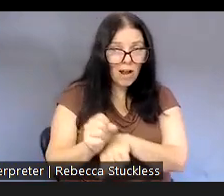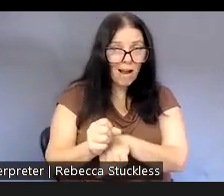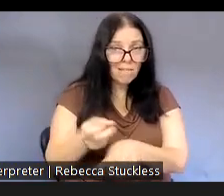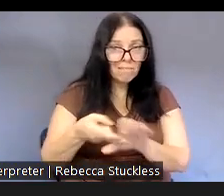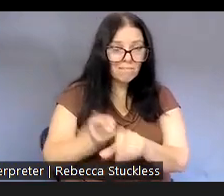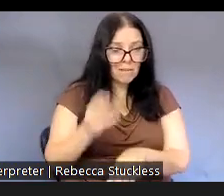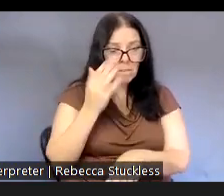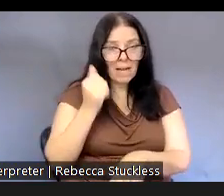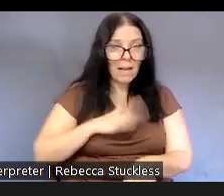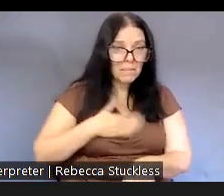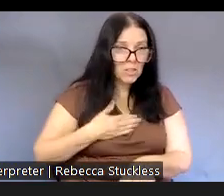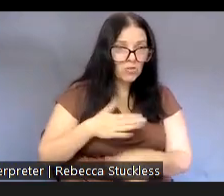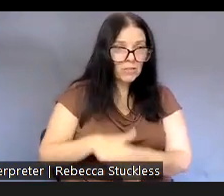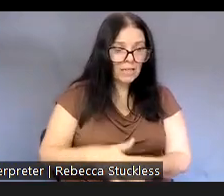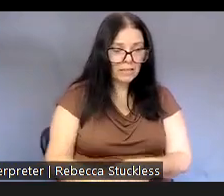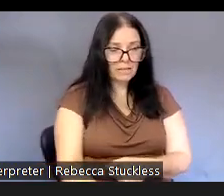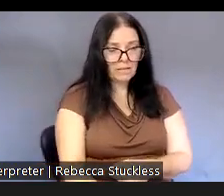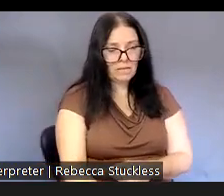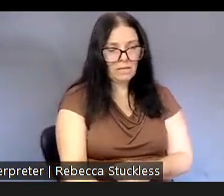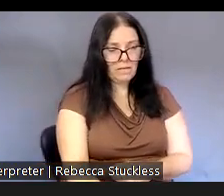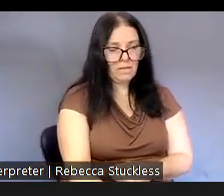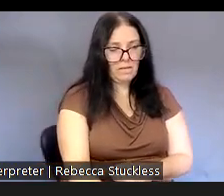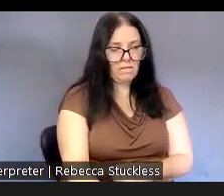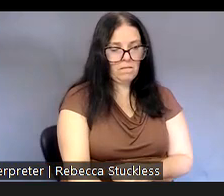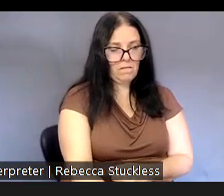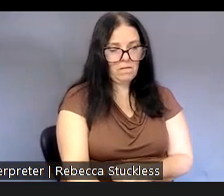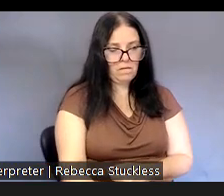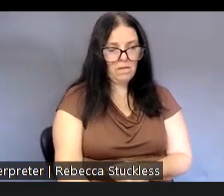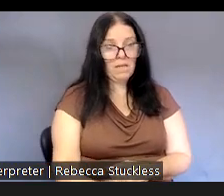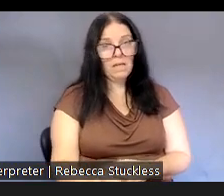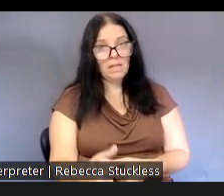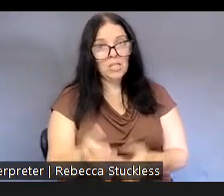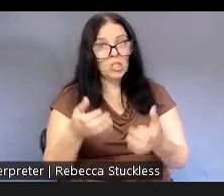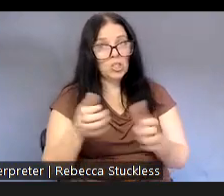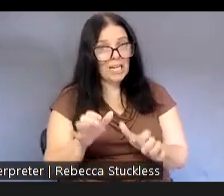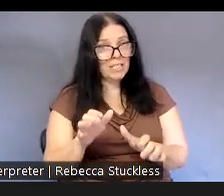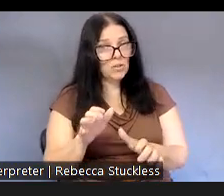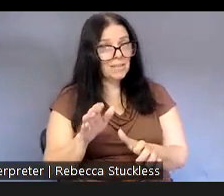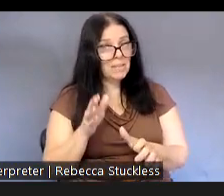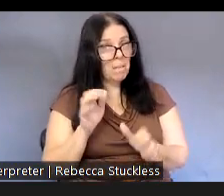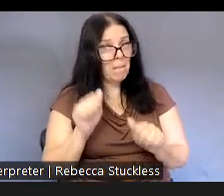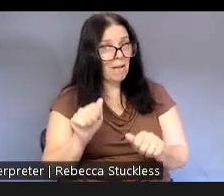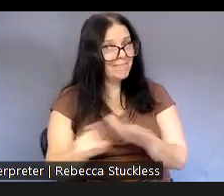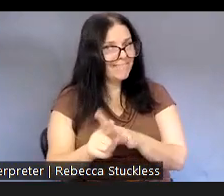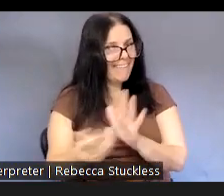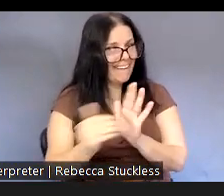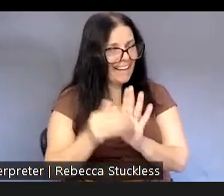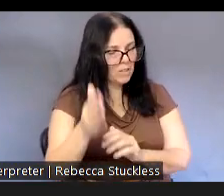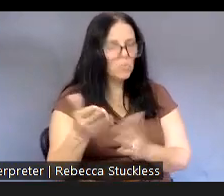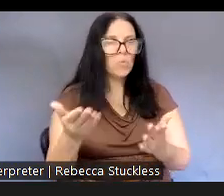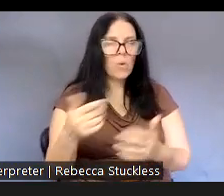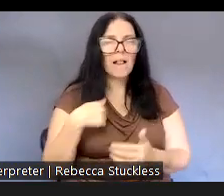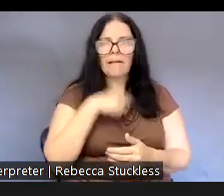upset. Chances are really good you're going to feel vulnerable to that again in the future. So let's come up